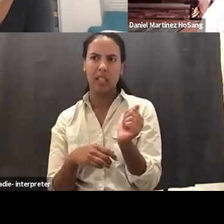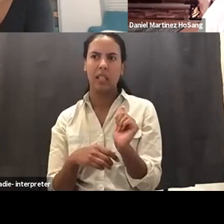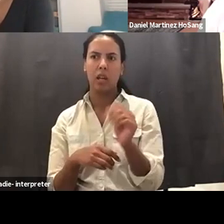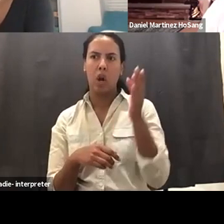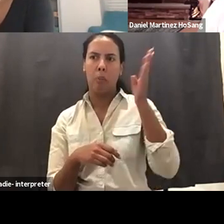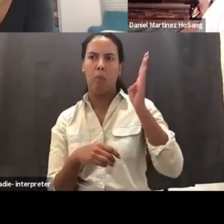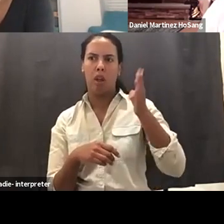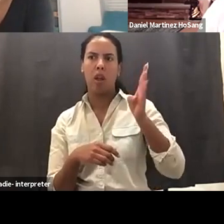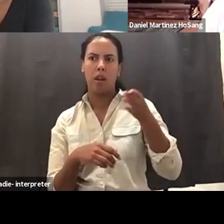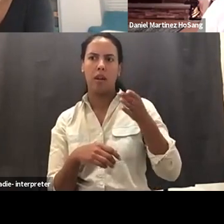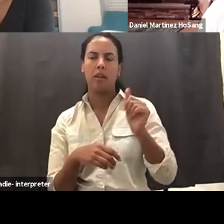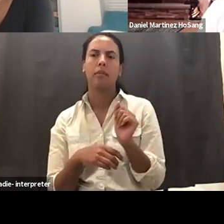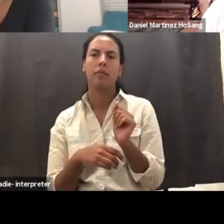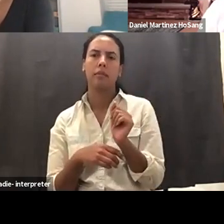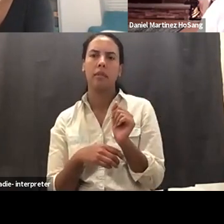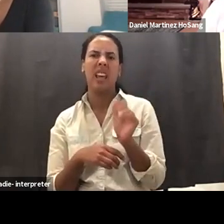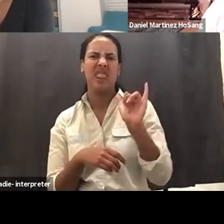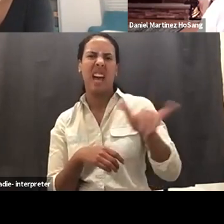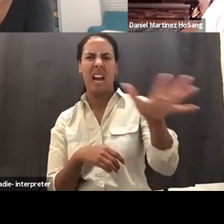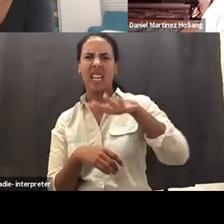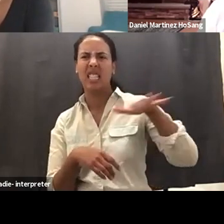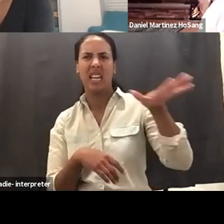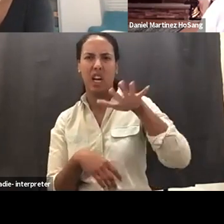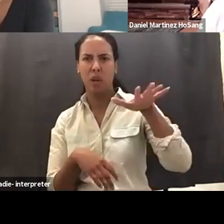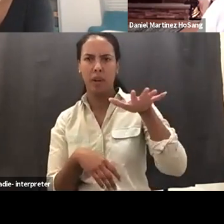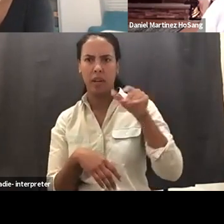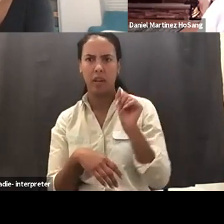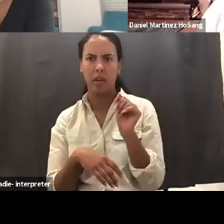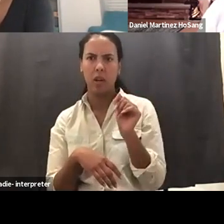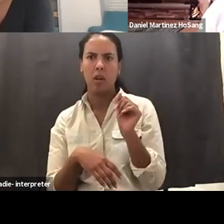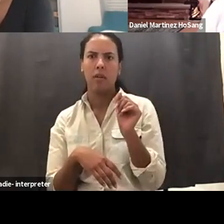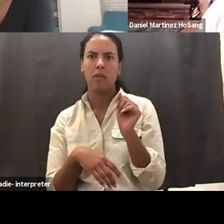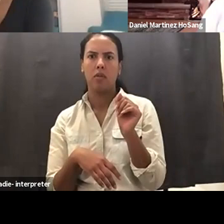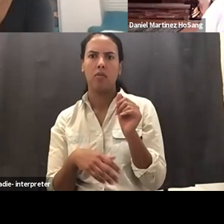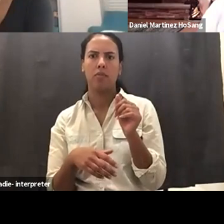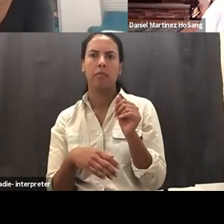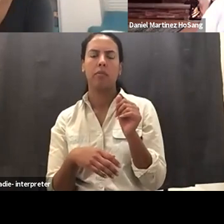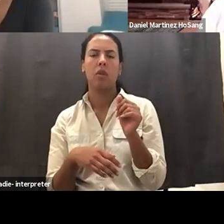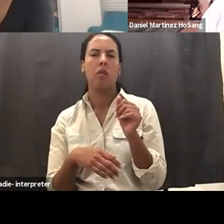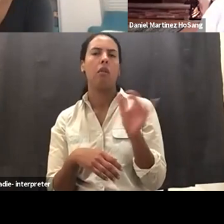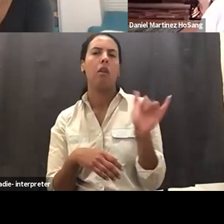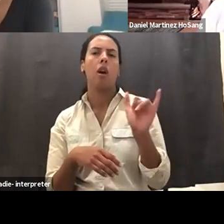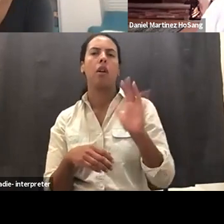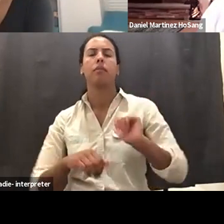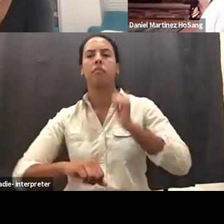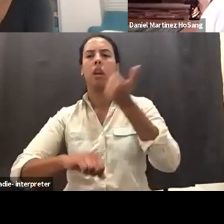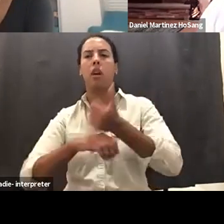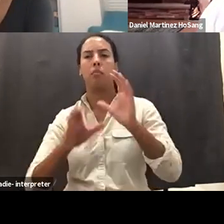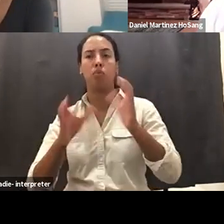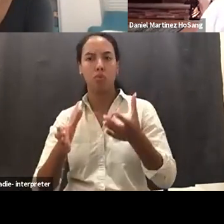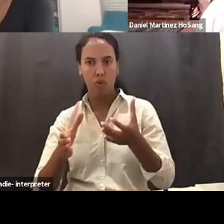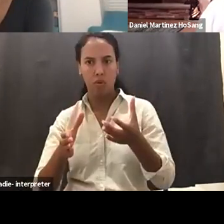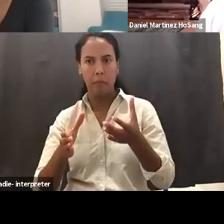school diversity task force that has proposed eliminating gifted and talented programs entirely,